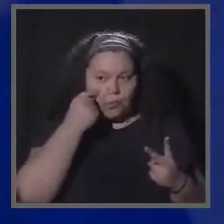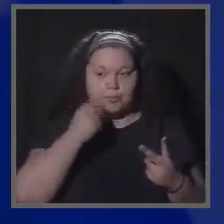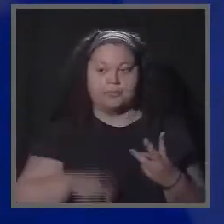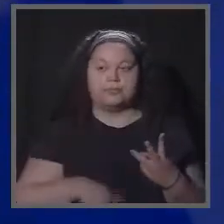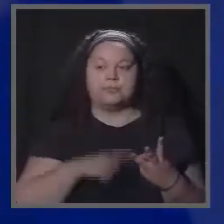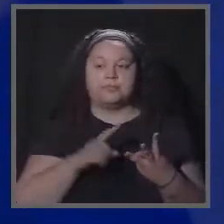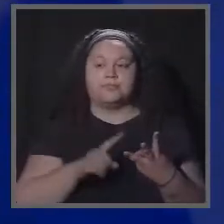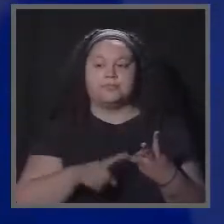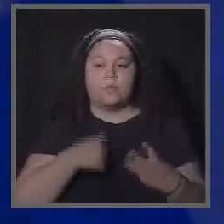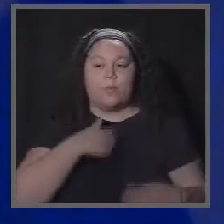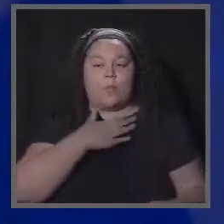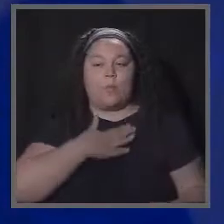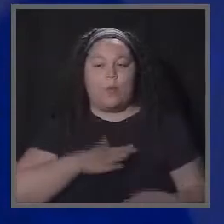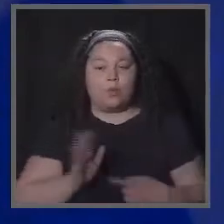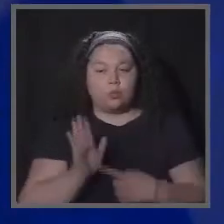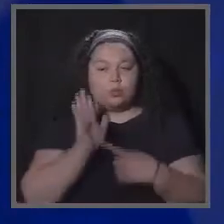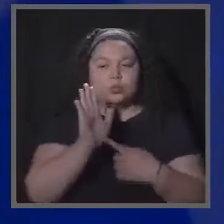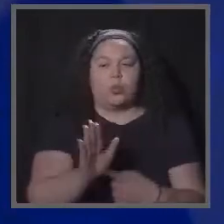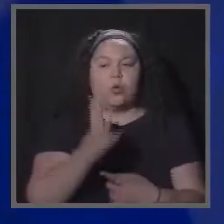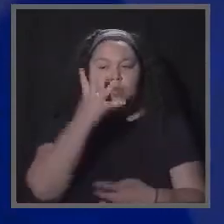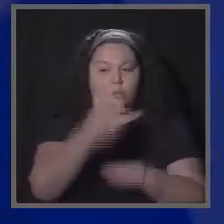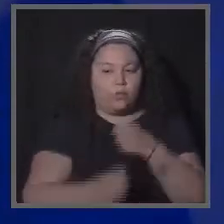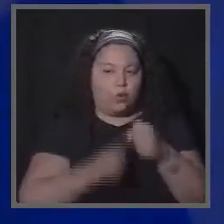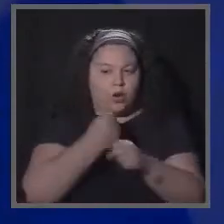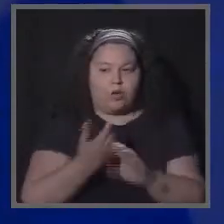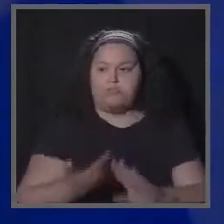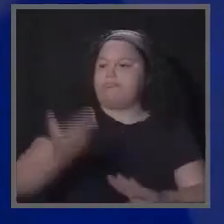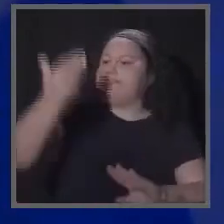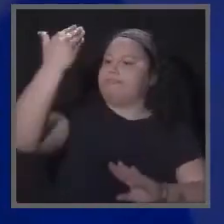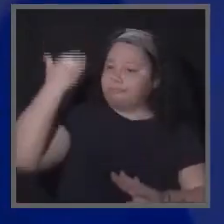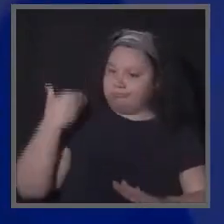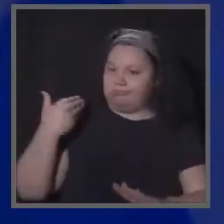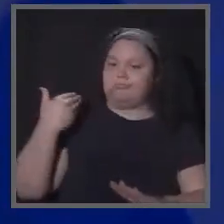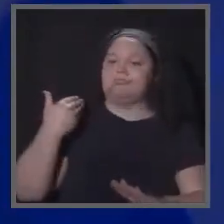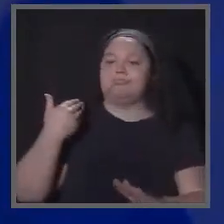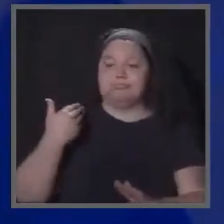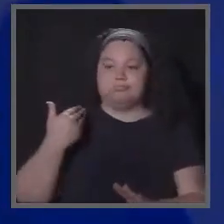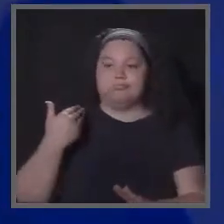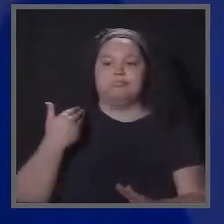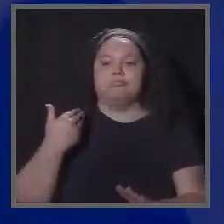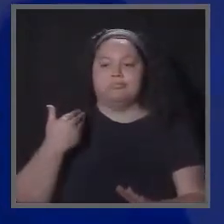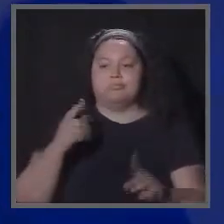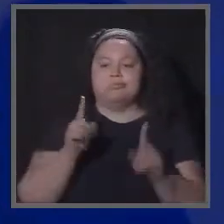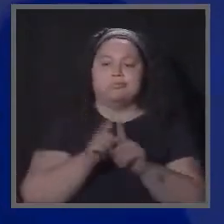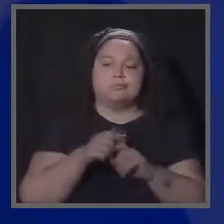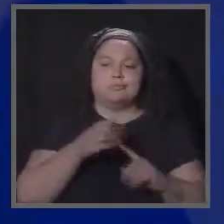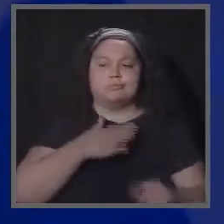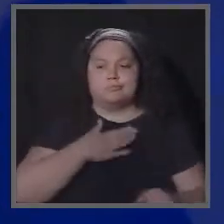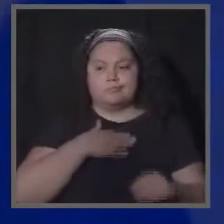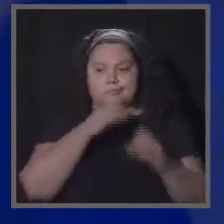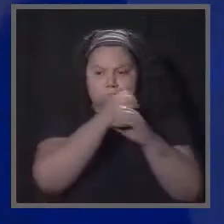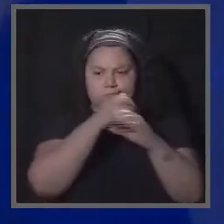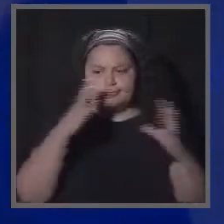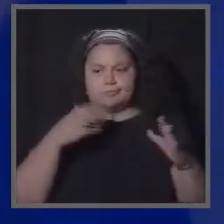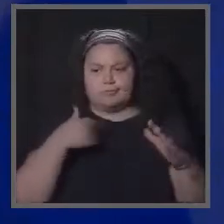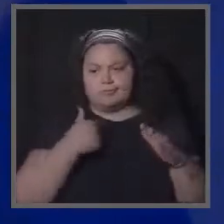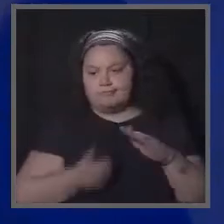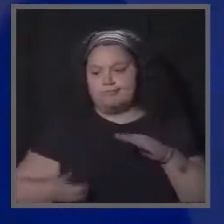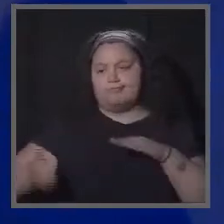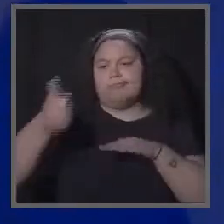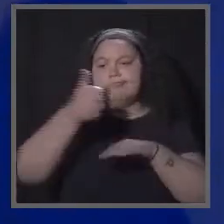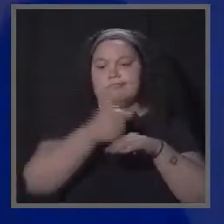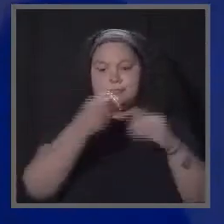of research, I would highlight the last 4 years dedicated within the scope of my PhD to develop